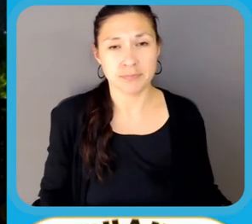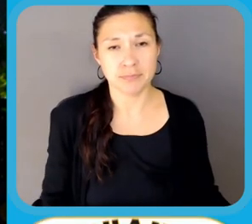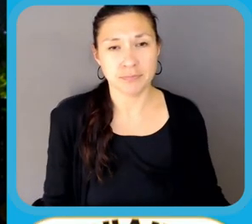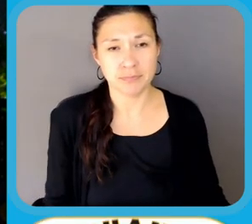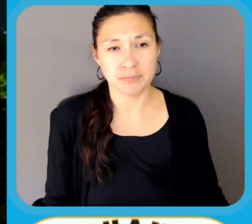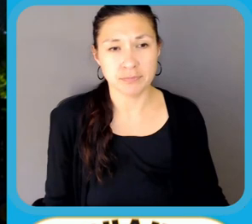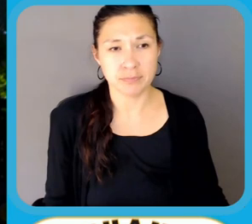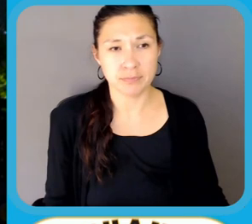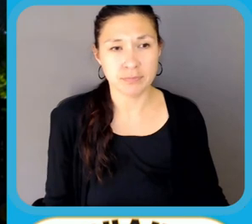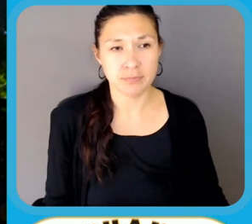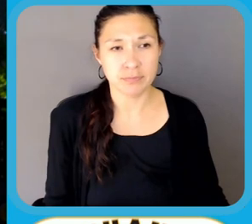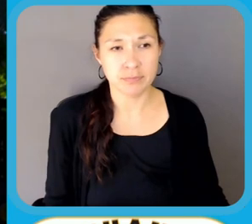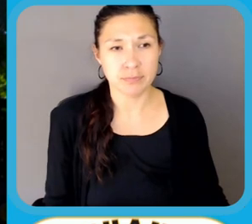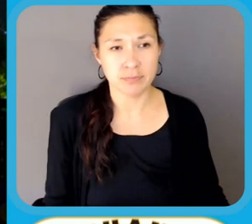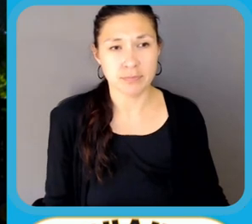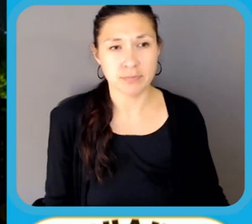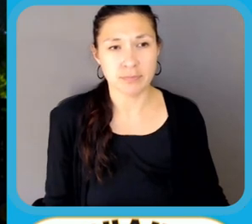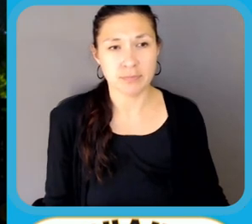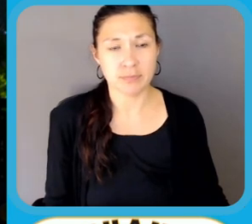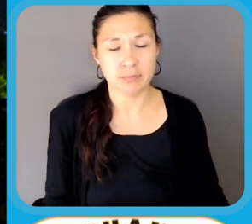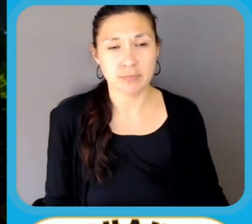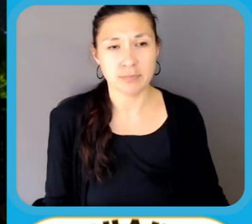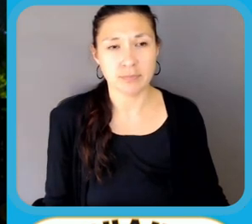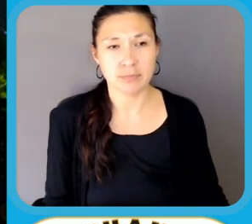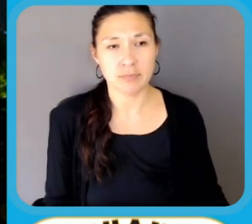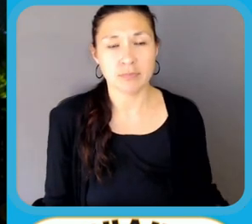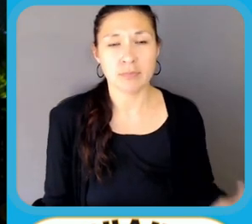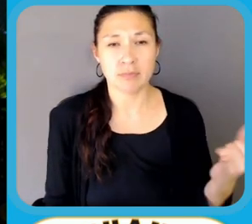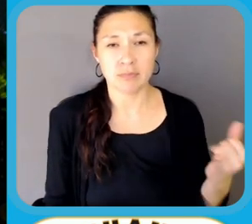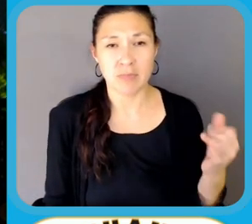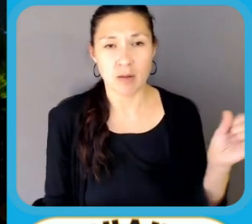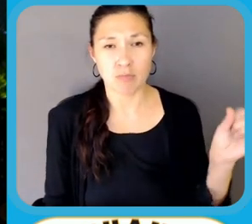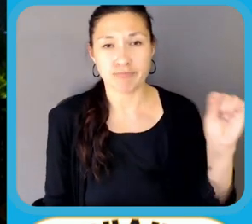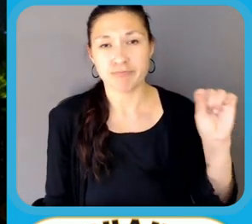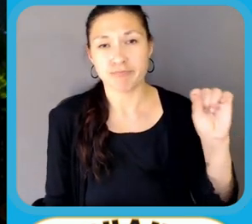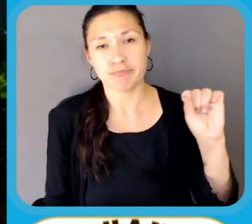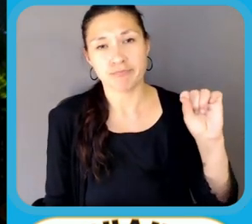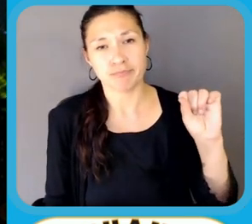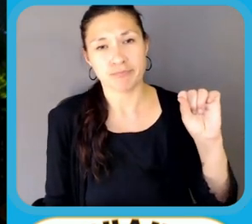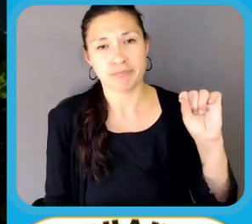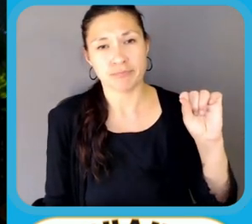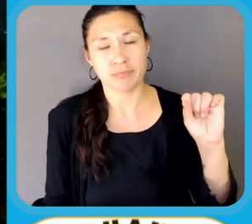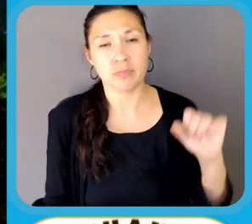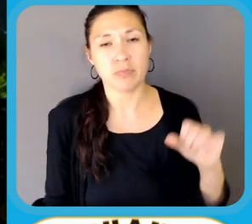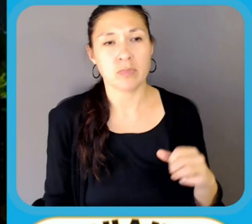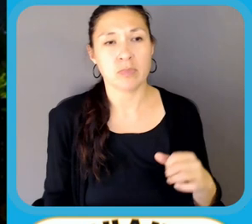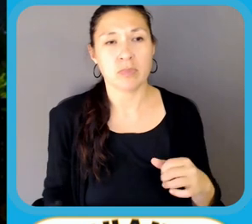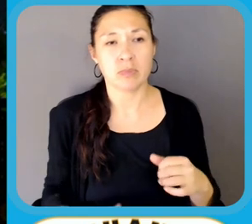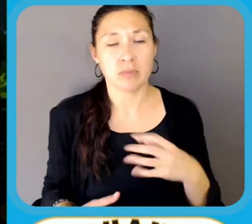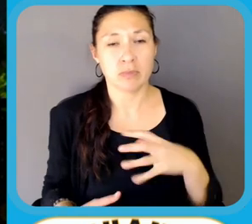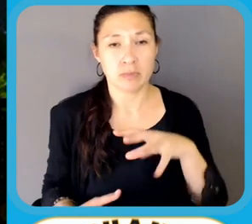And exhale, release the hand and bring the head back to center. Let's take a deep inhale.